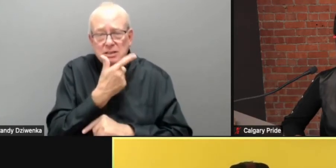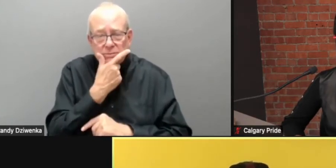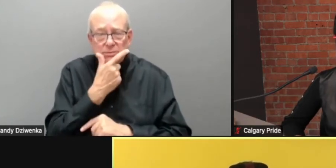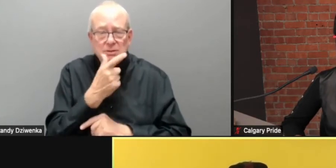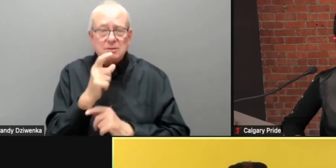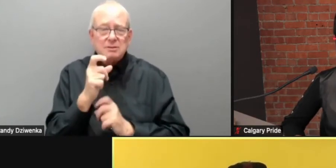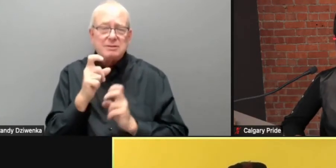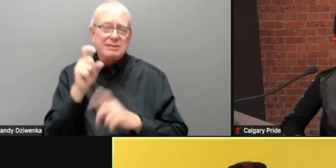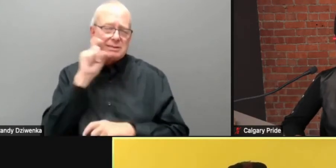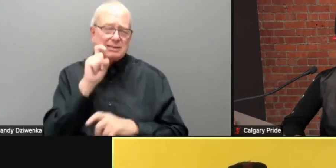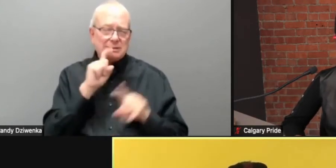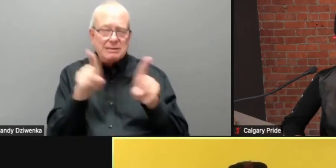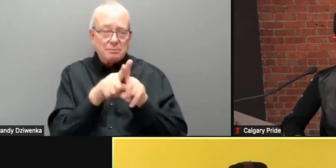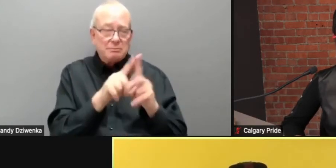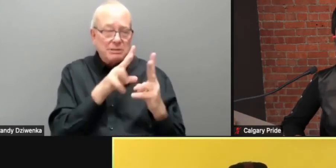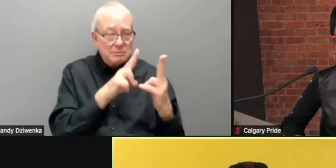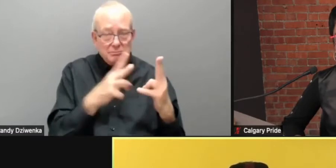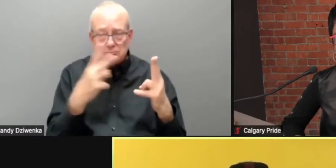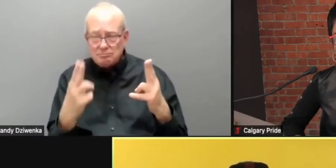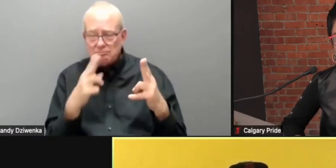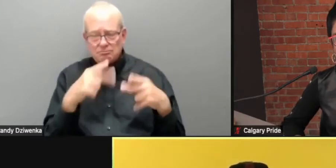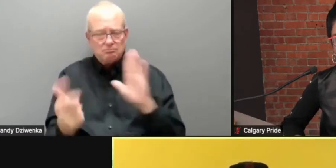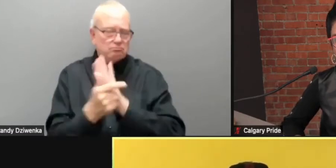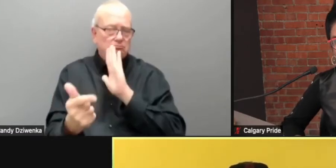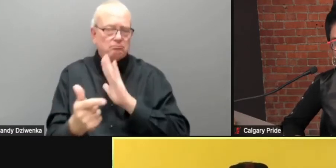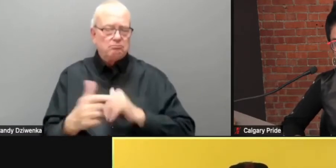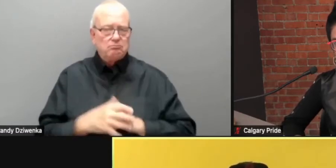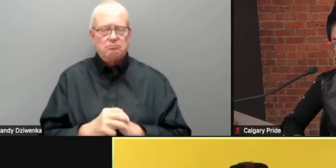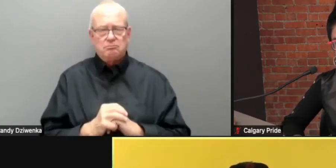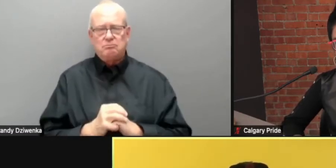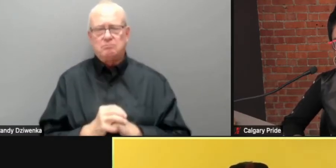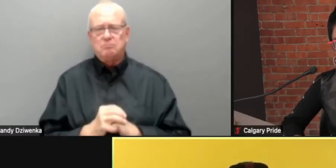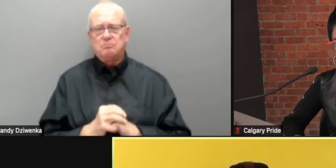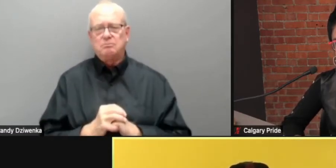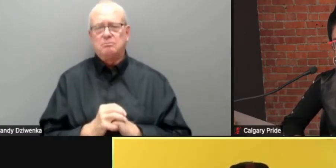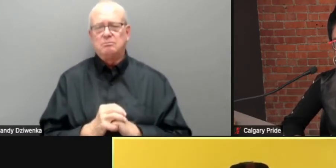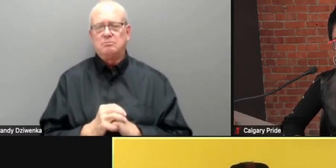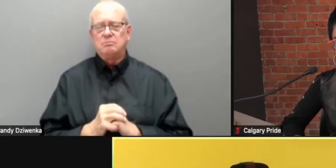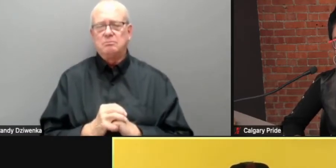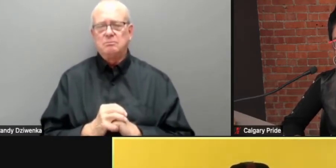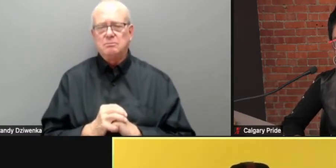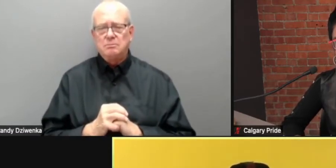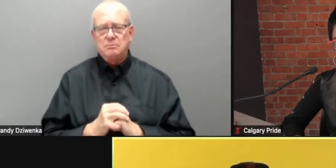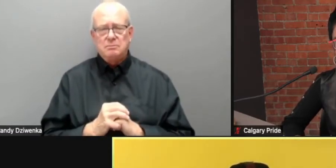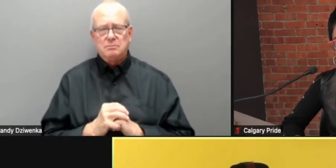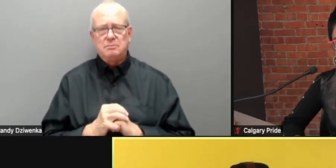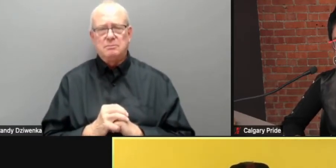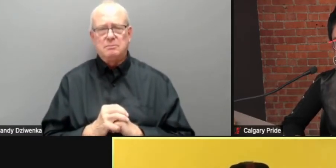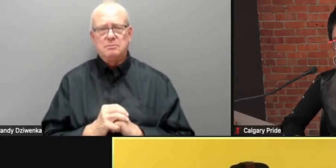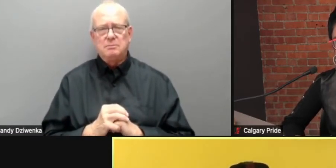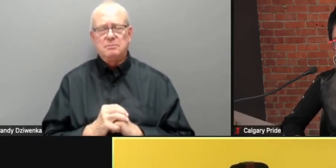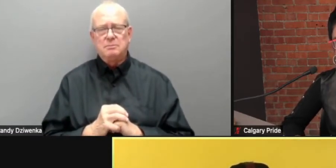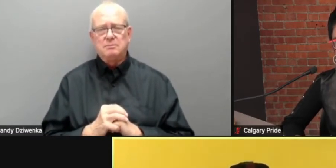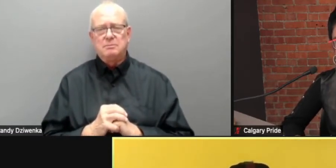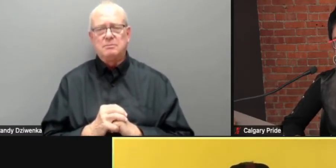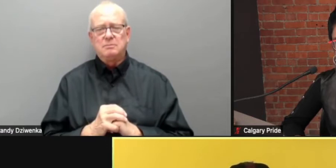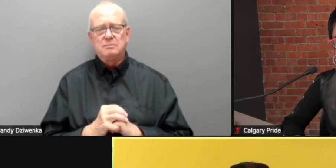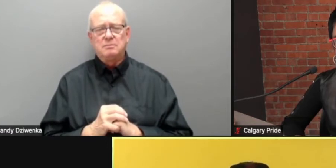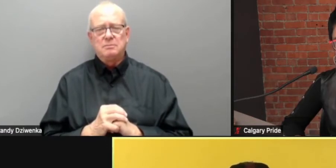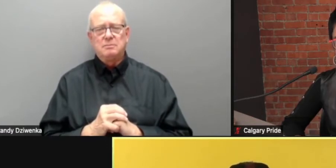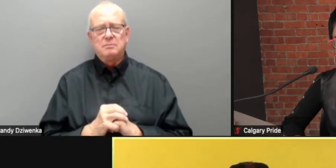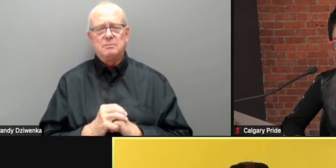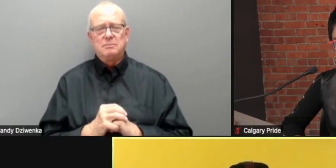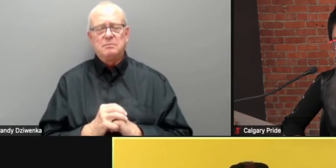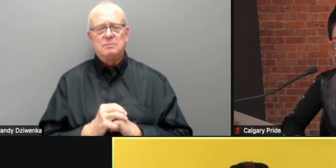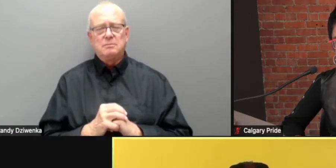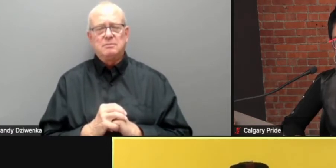But anyway, thanks to our Indian constitution, which is I think the best written constitution of the world, which saved us.